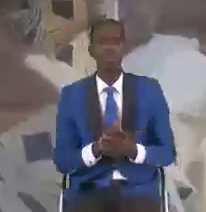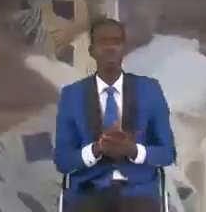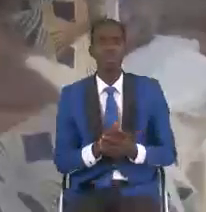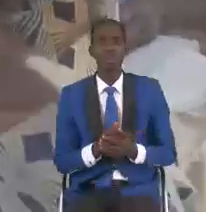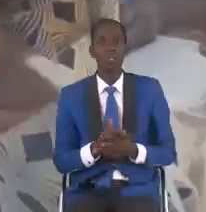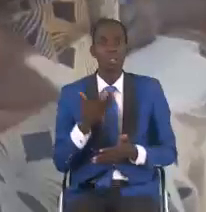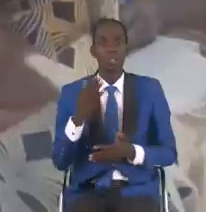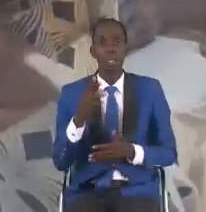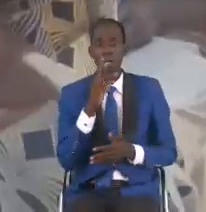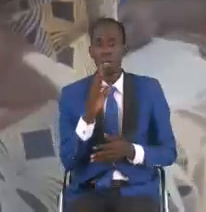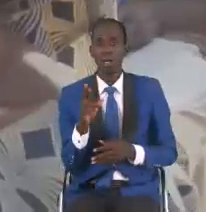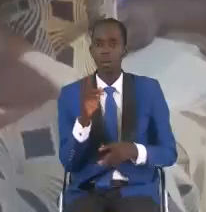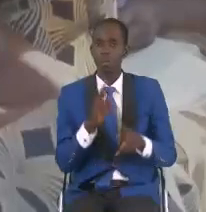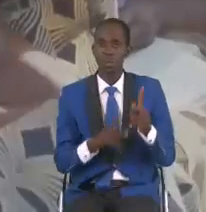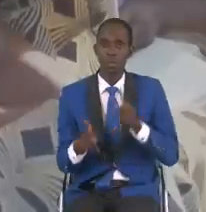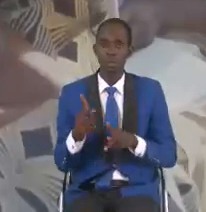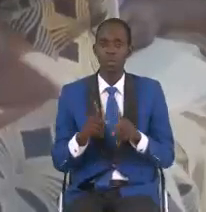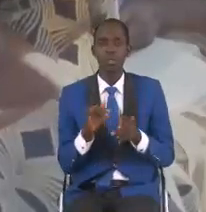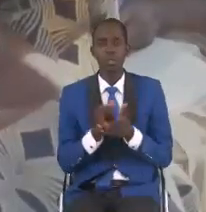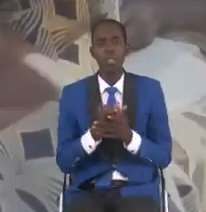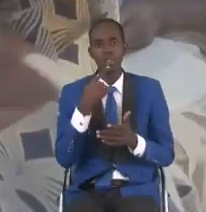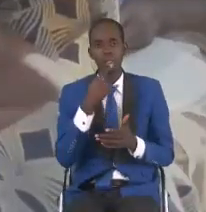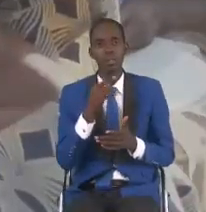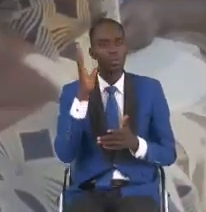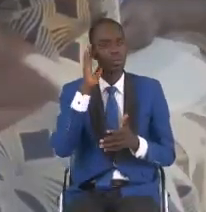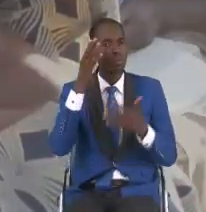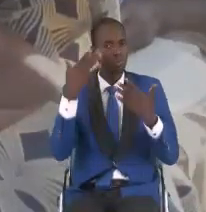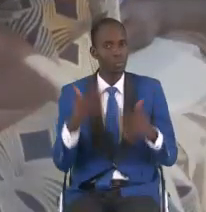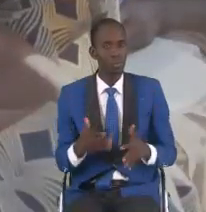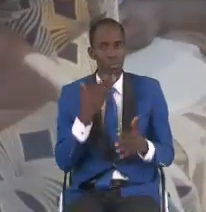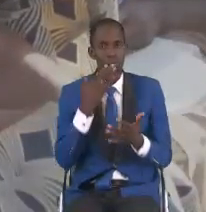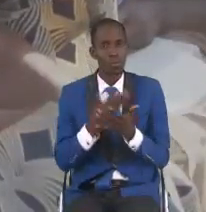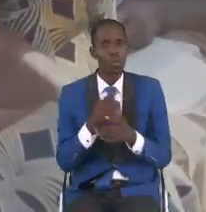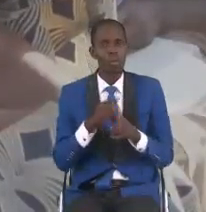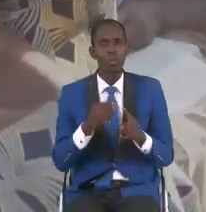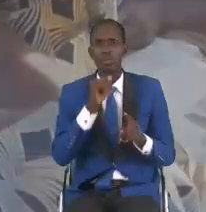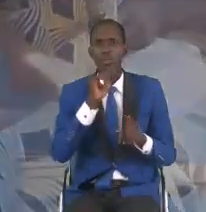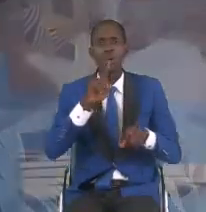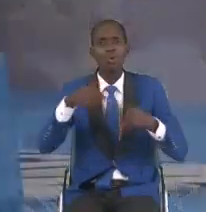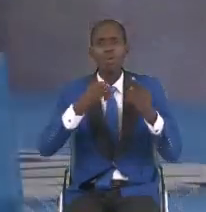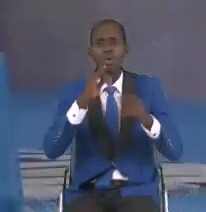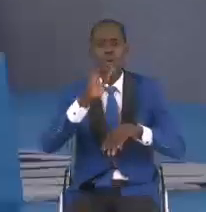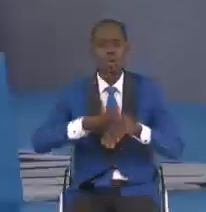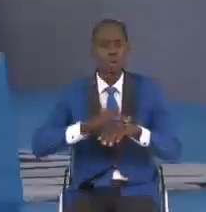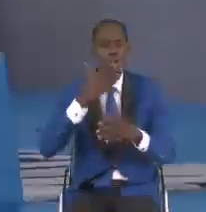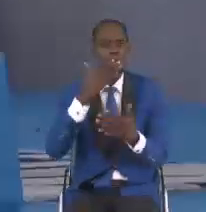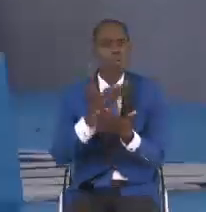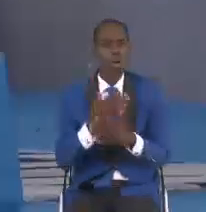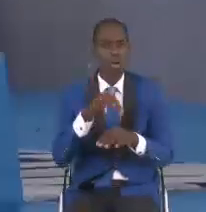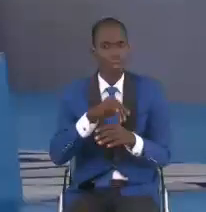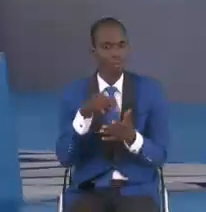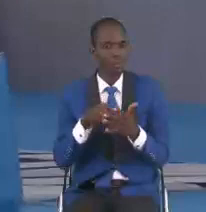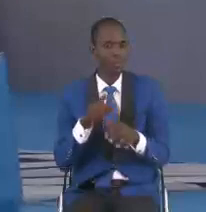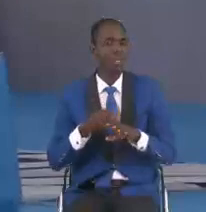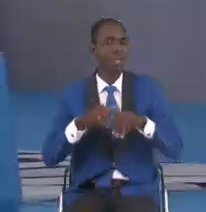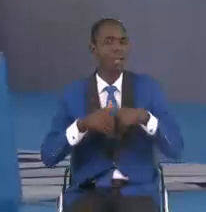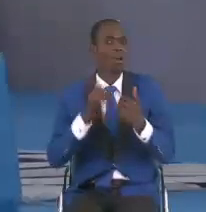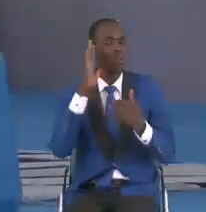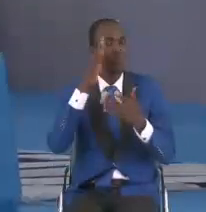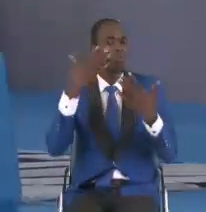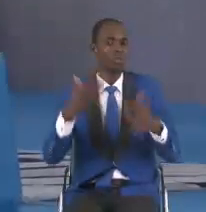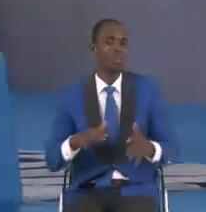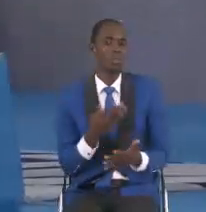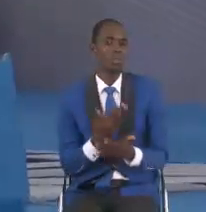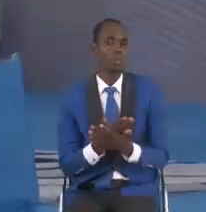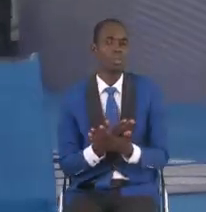choose that word, I'll finish well. They are not going on well at this time. They want to finish well. They're not following